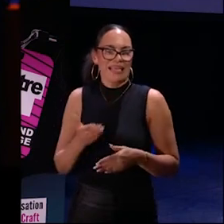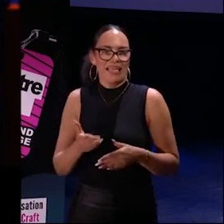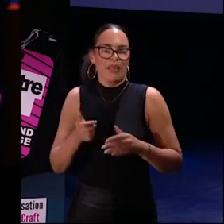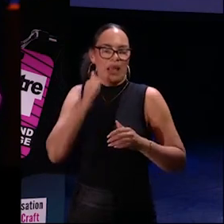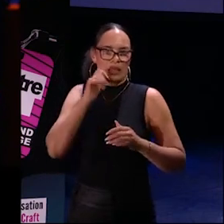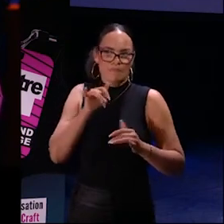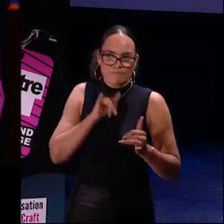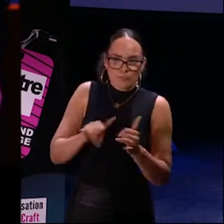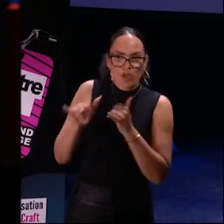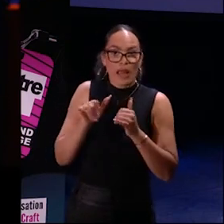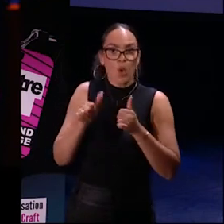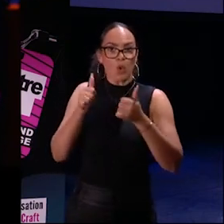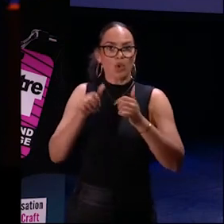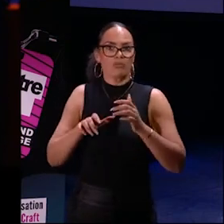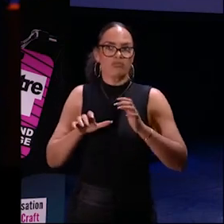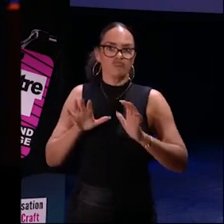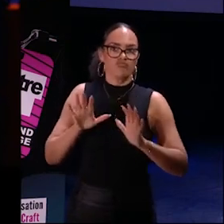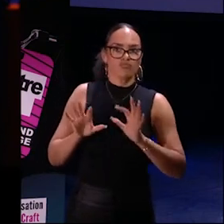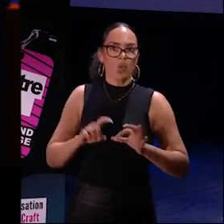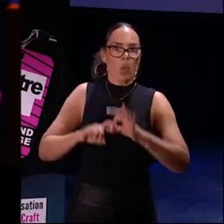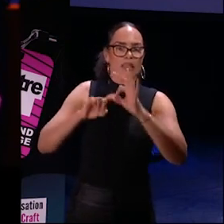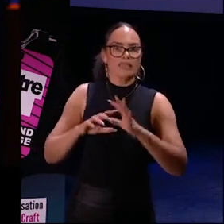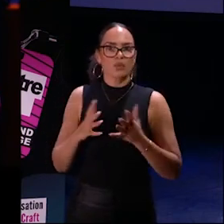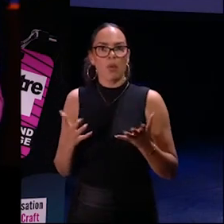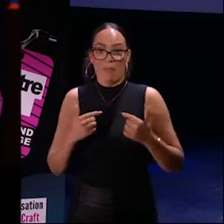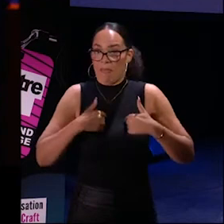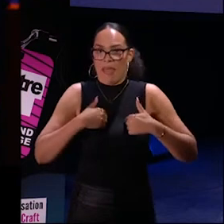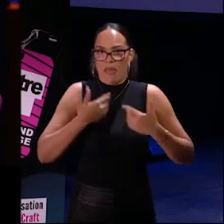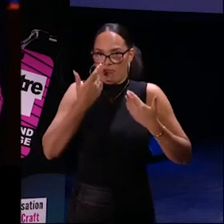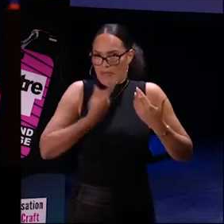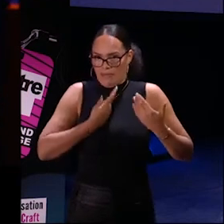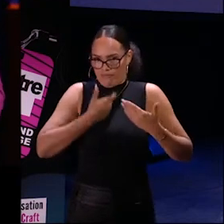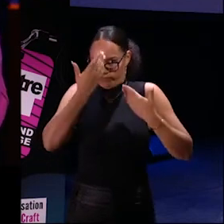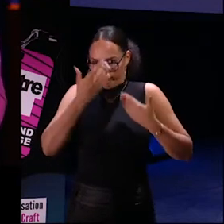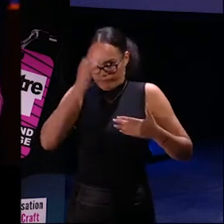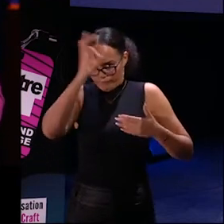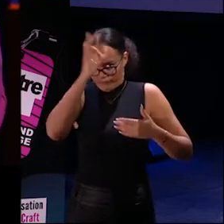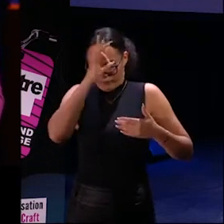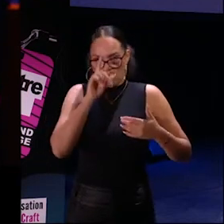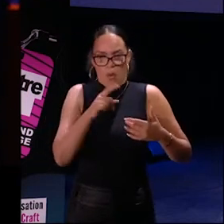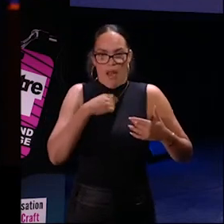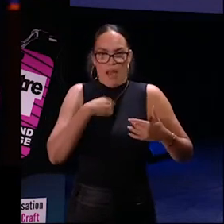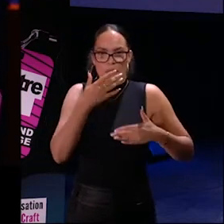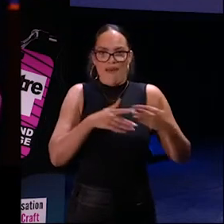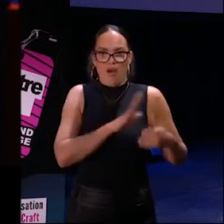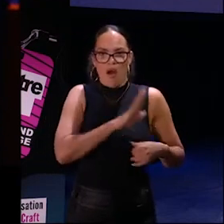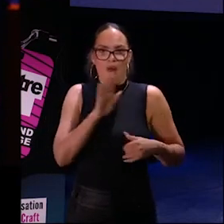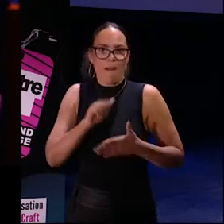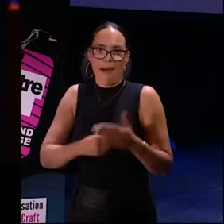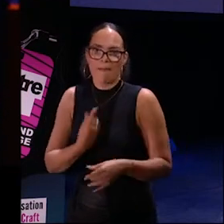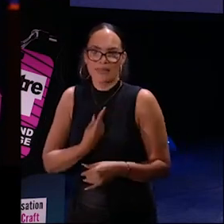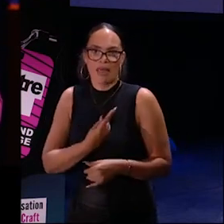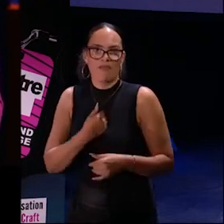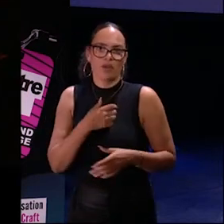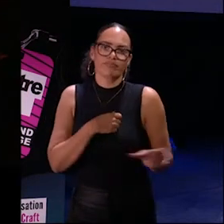not. I certainly don't know that with sound equipment, so, you know, I would make sure that somebody else went and did that actual purchase so that they could check things were what